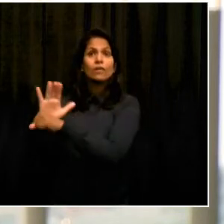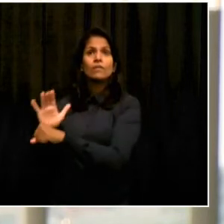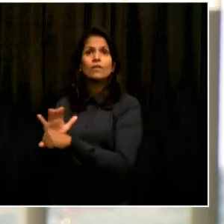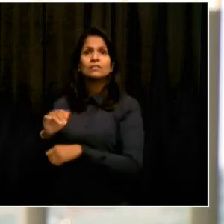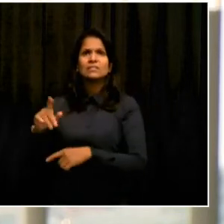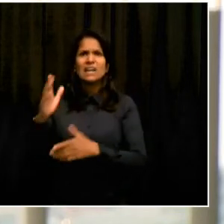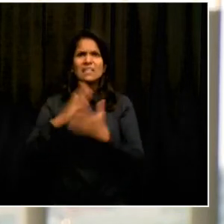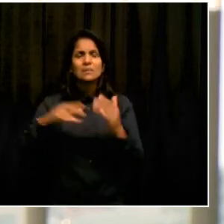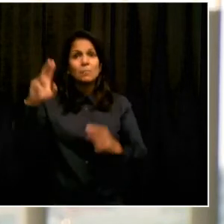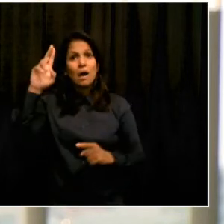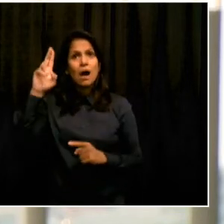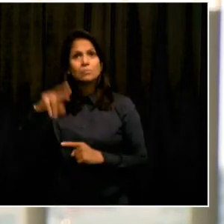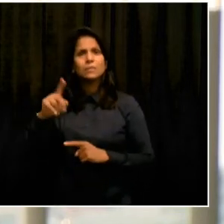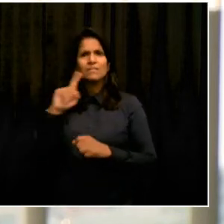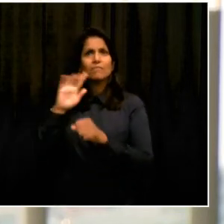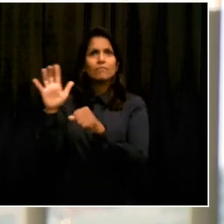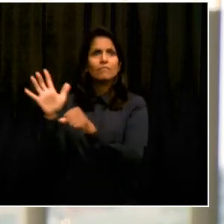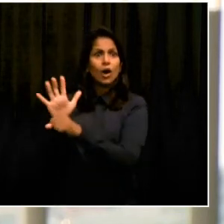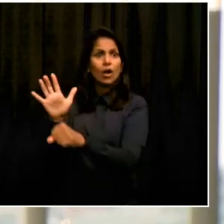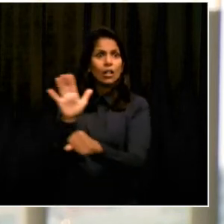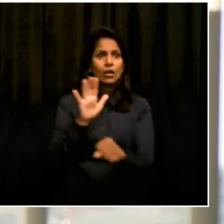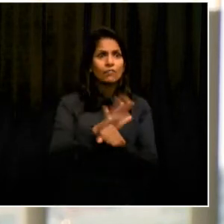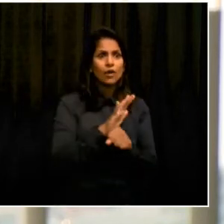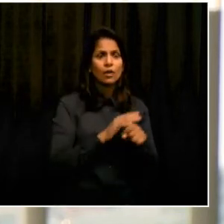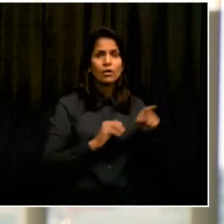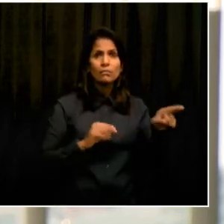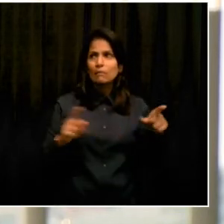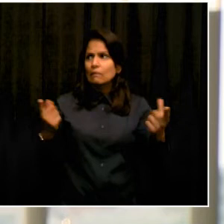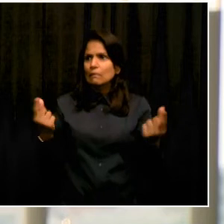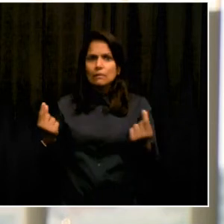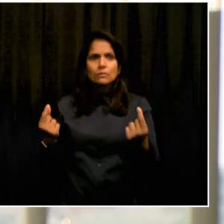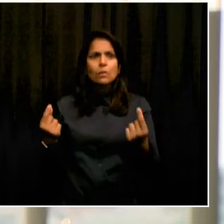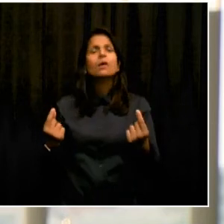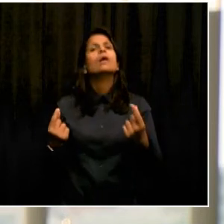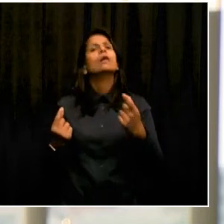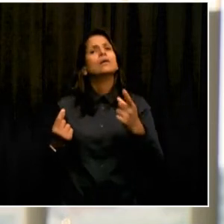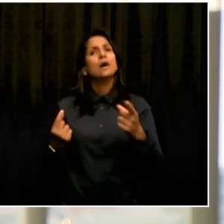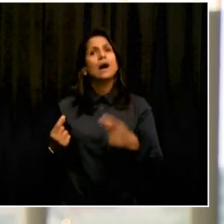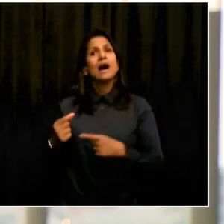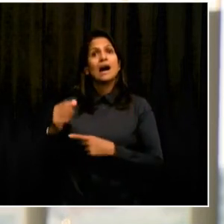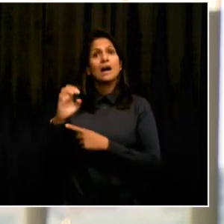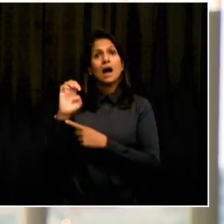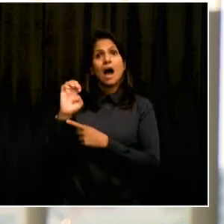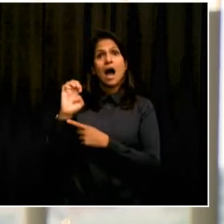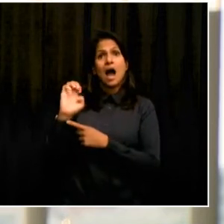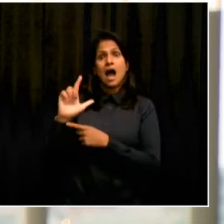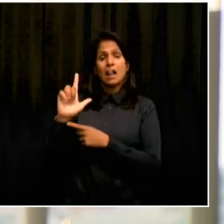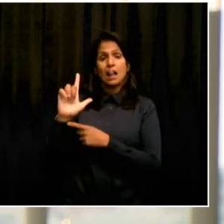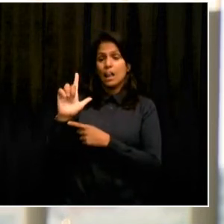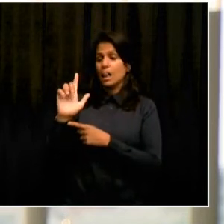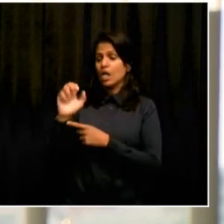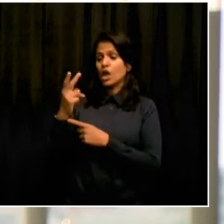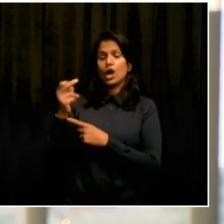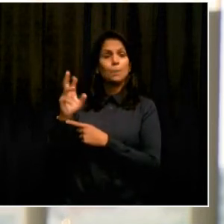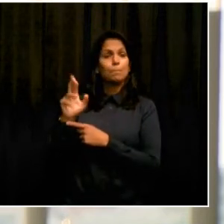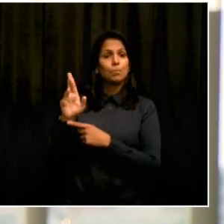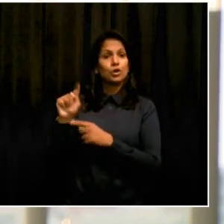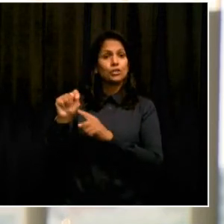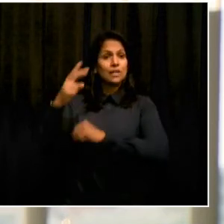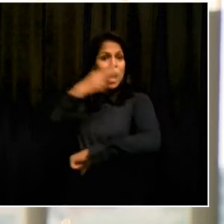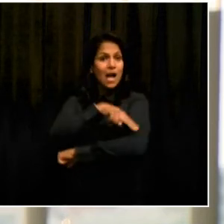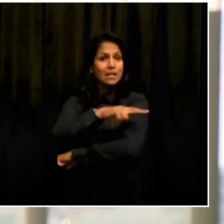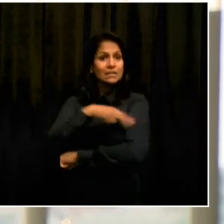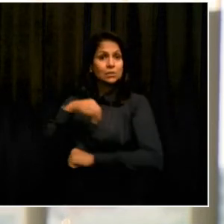second wave or something, are there concrete plans to actually create more space in parts of the city that do not have